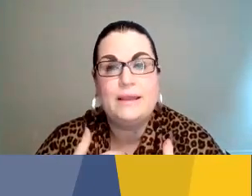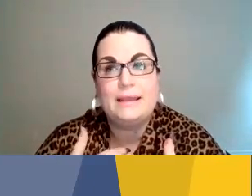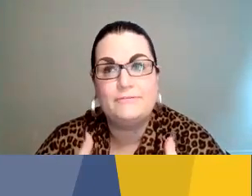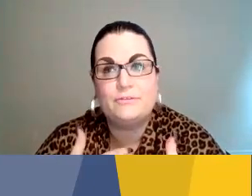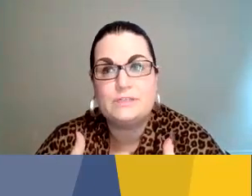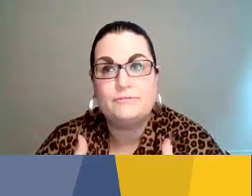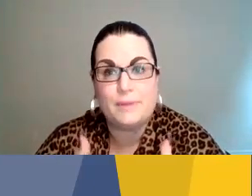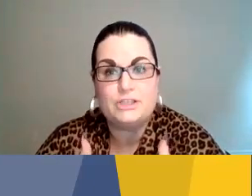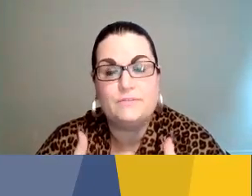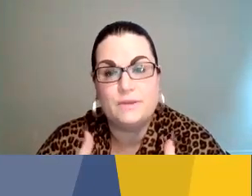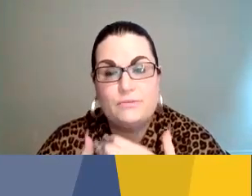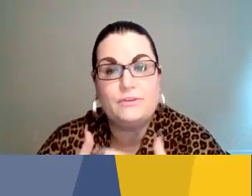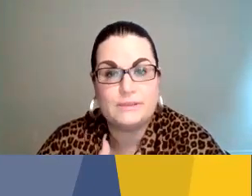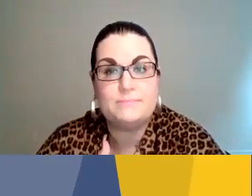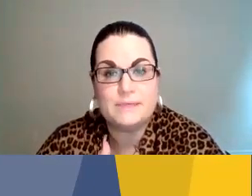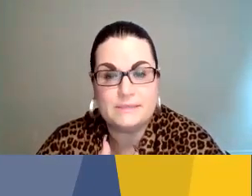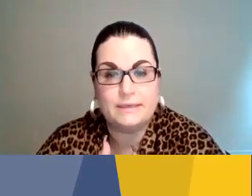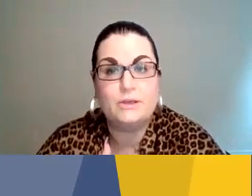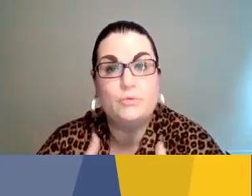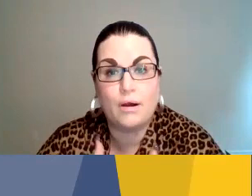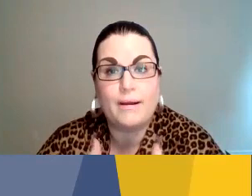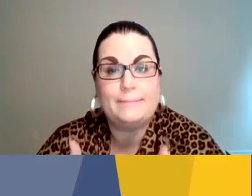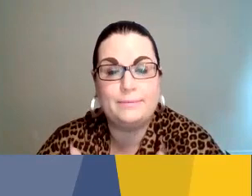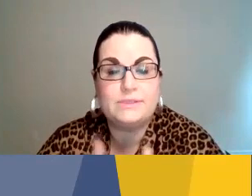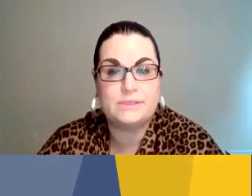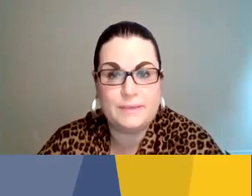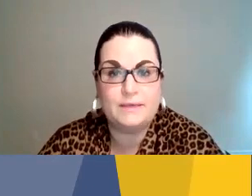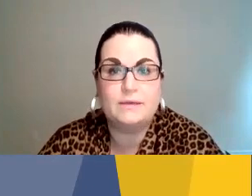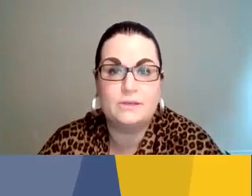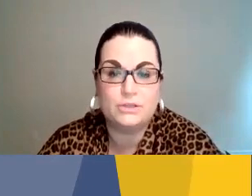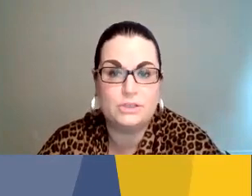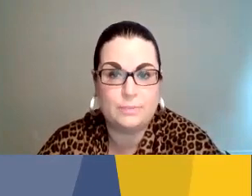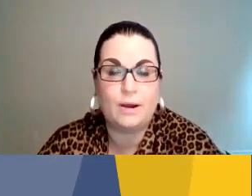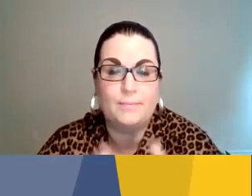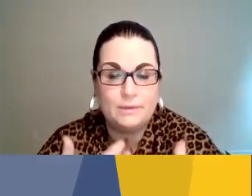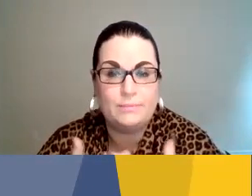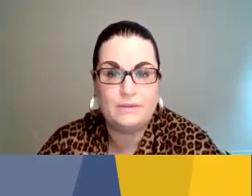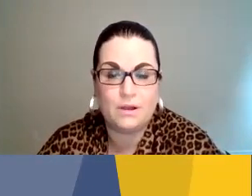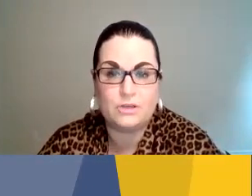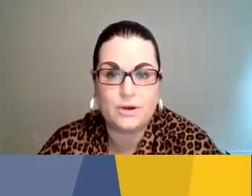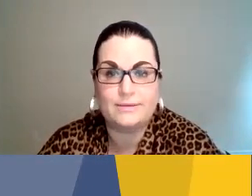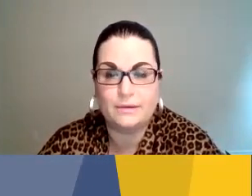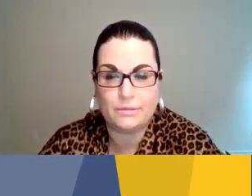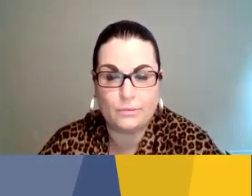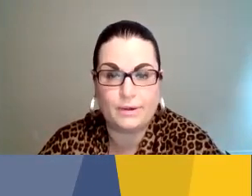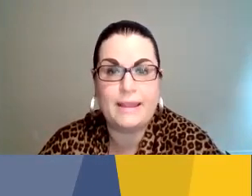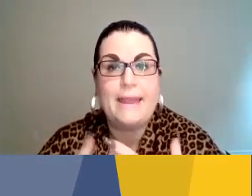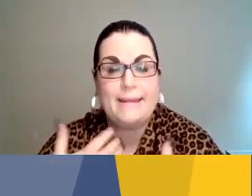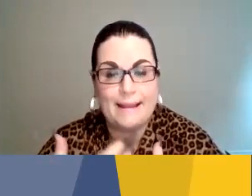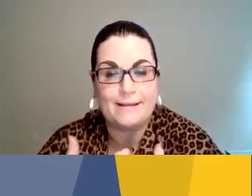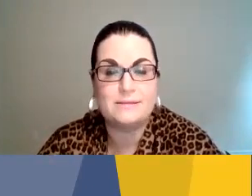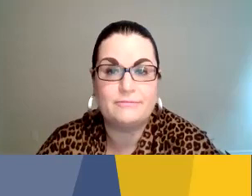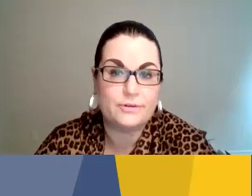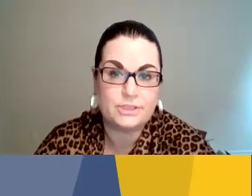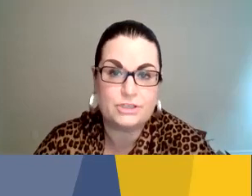So if there's information that you feel is missing, you are able to speak to the department, it would be the contracting authority,